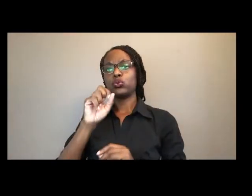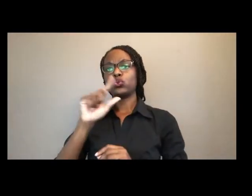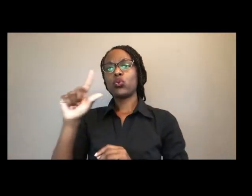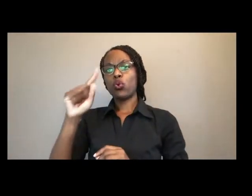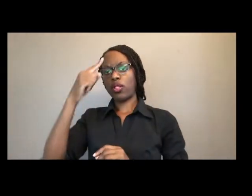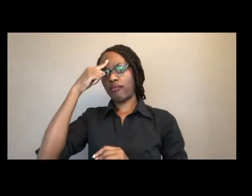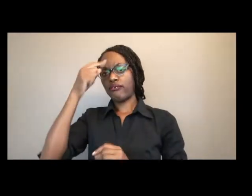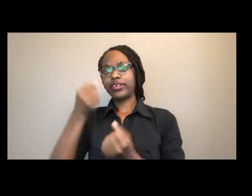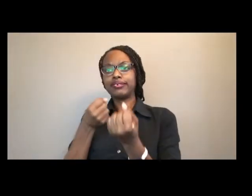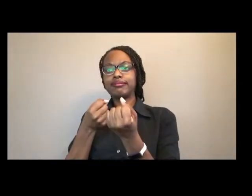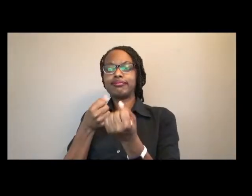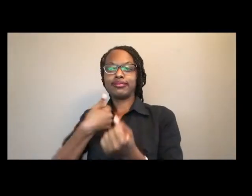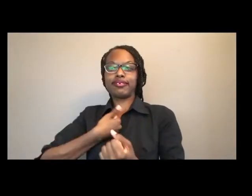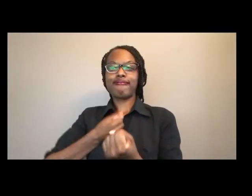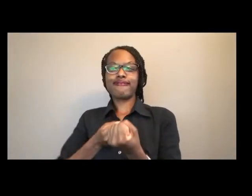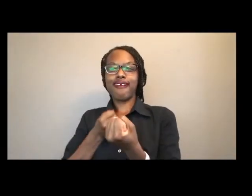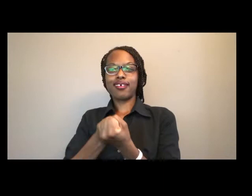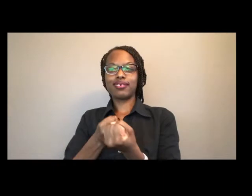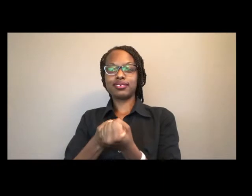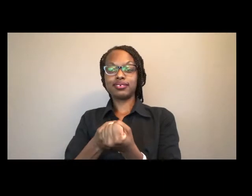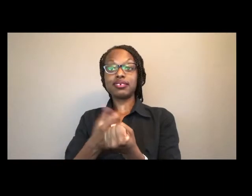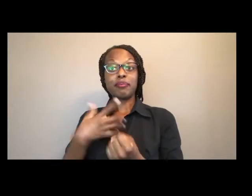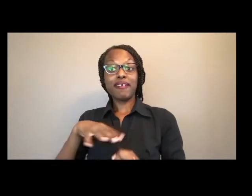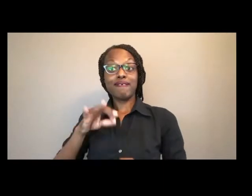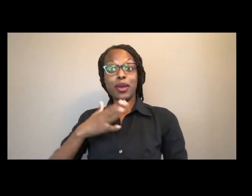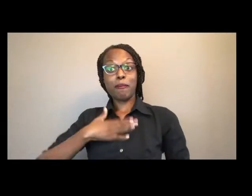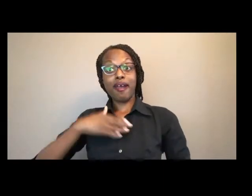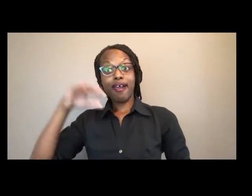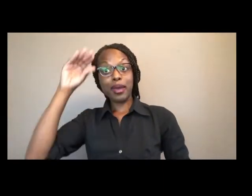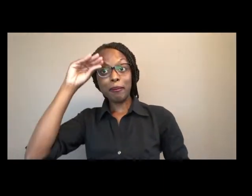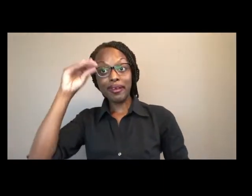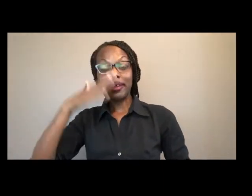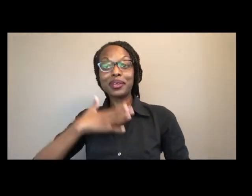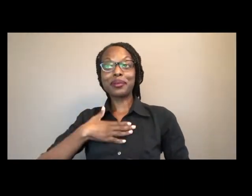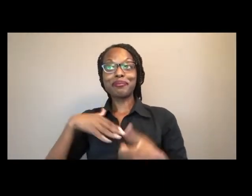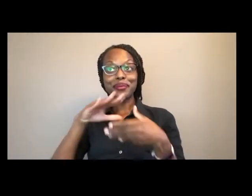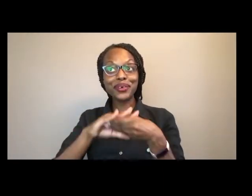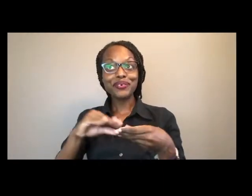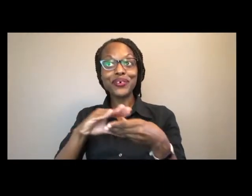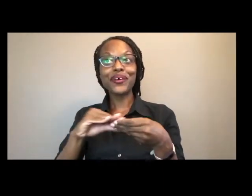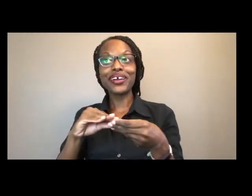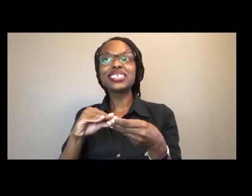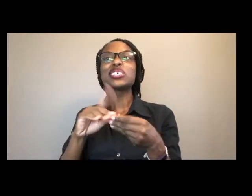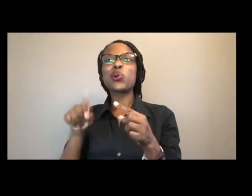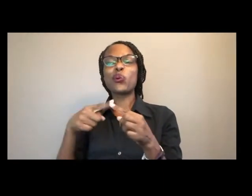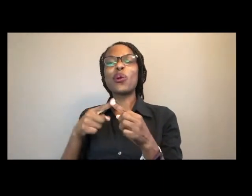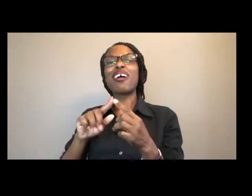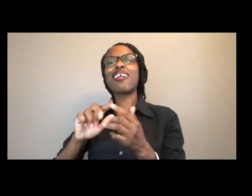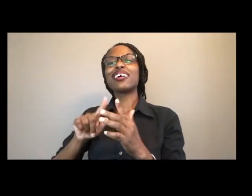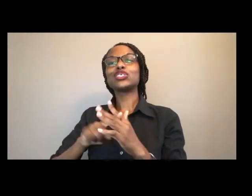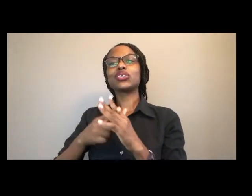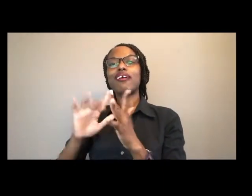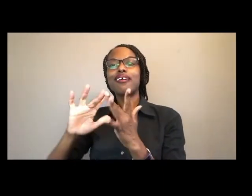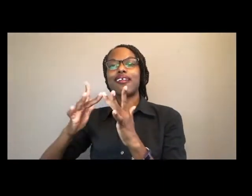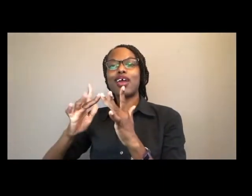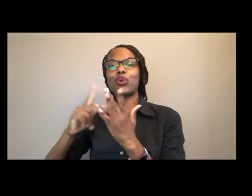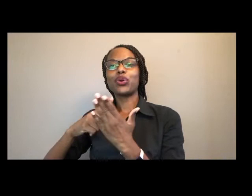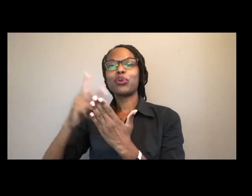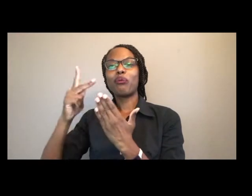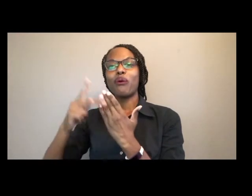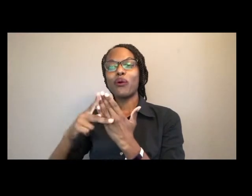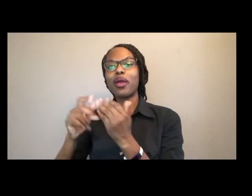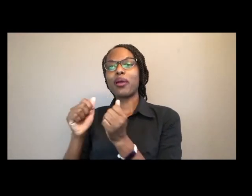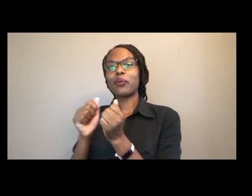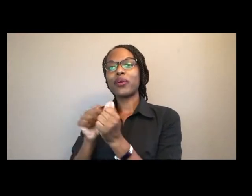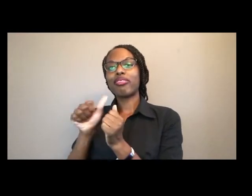with a networking project for women and girls with disabilities. I met strong people with disabilities that lived on their own, had